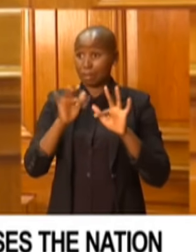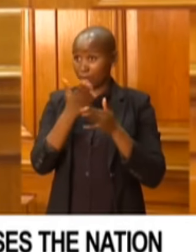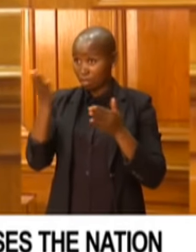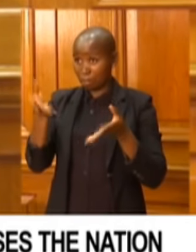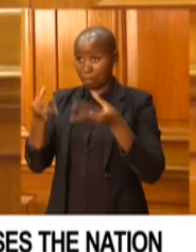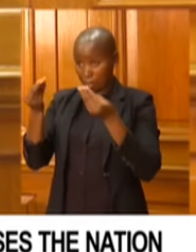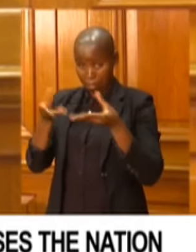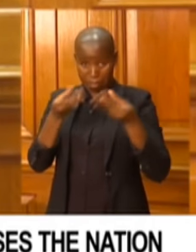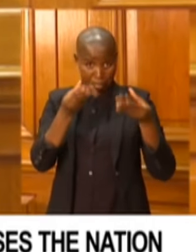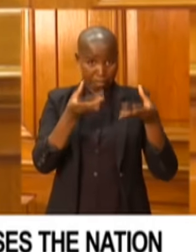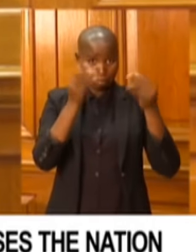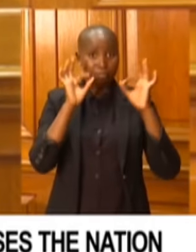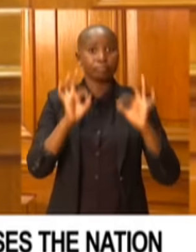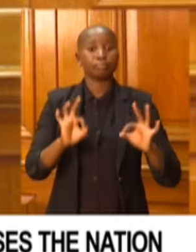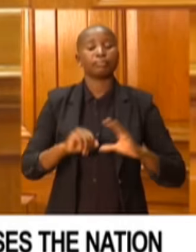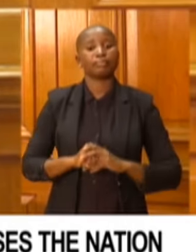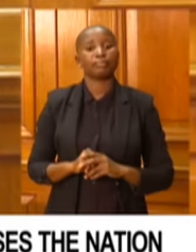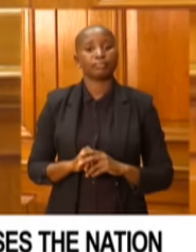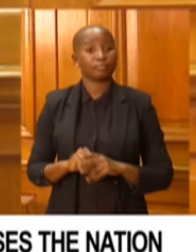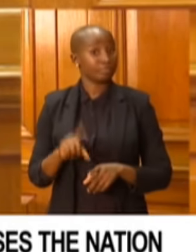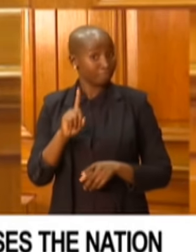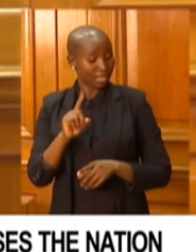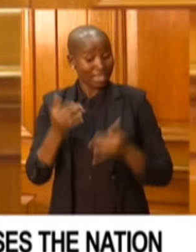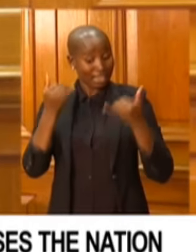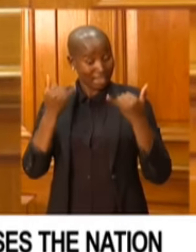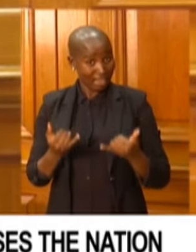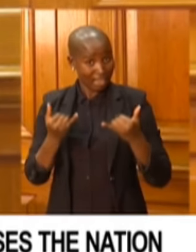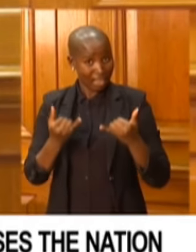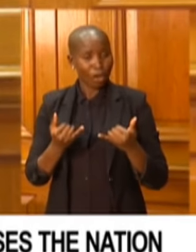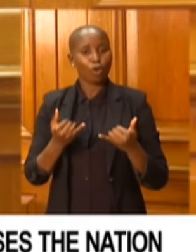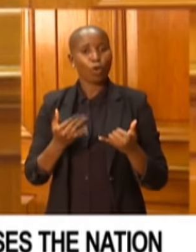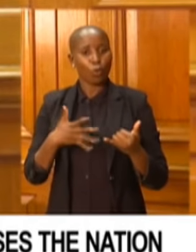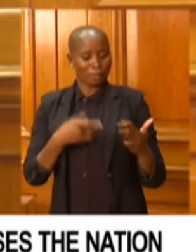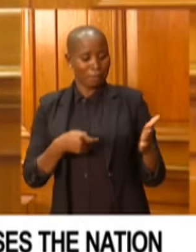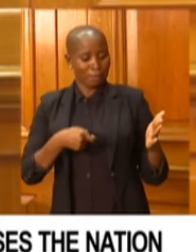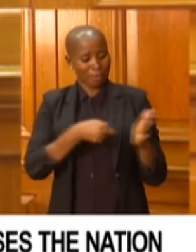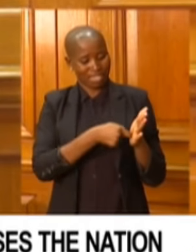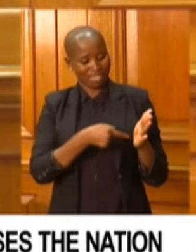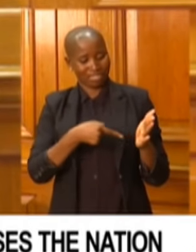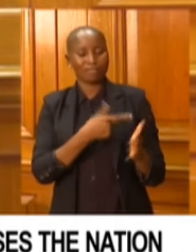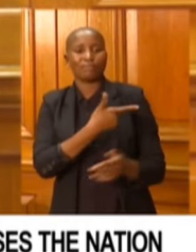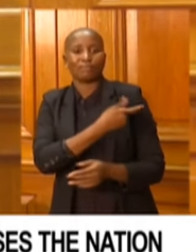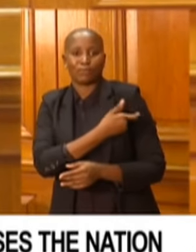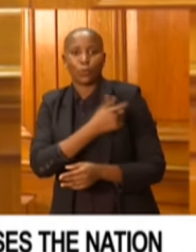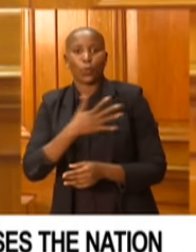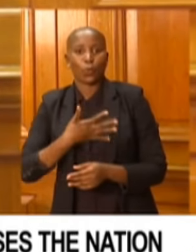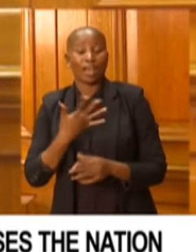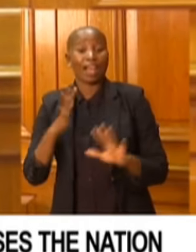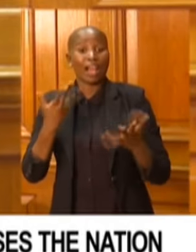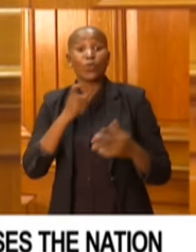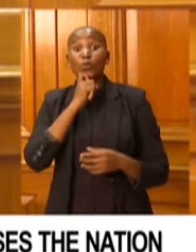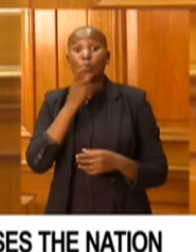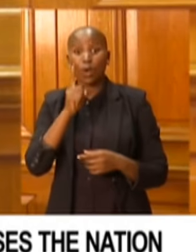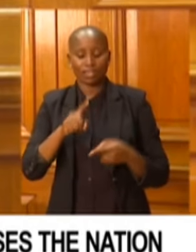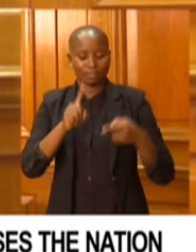immunity. We are in the process of procuring vaccines through 3 channels.